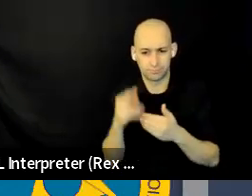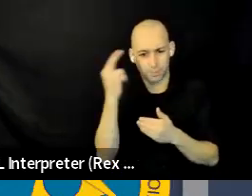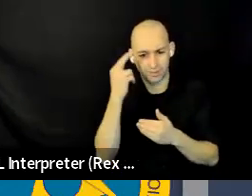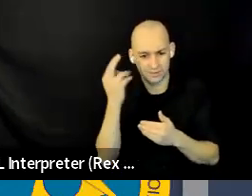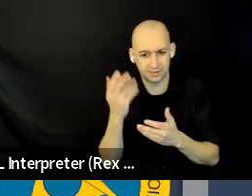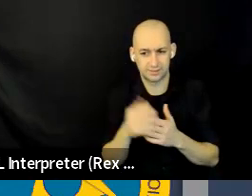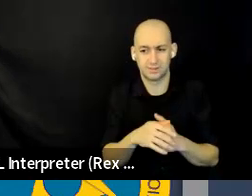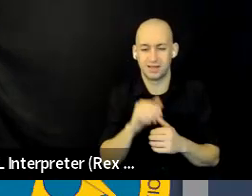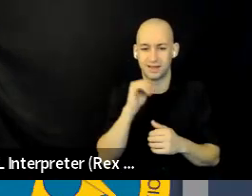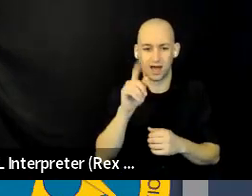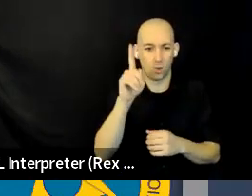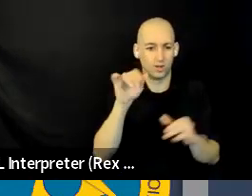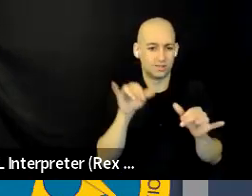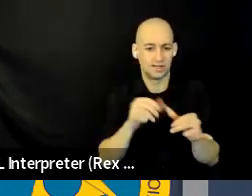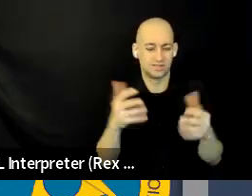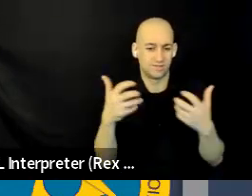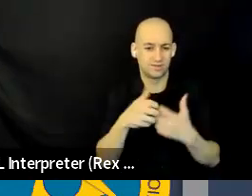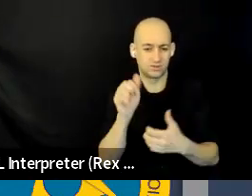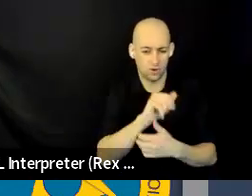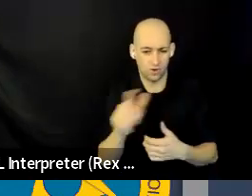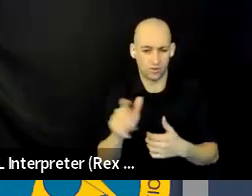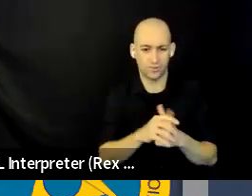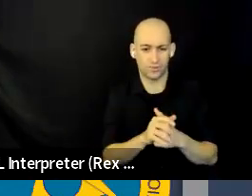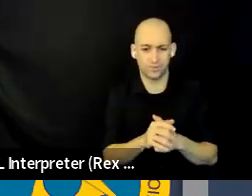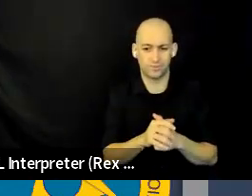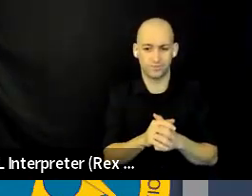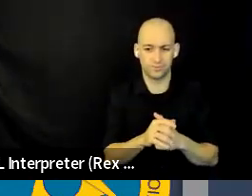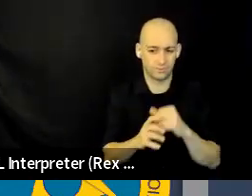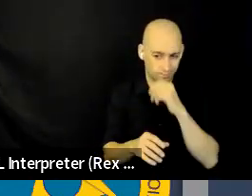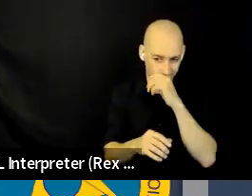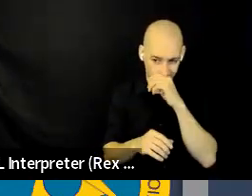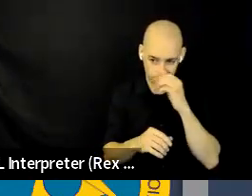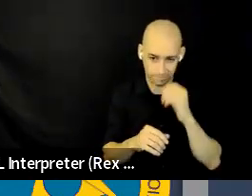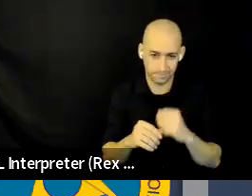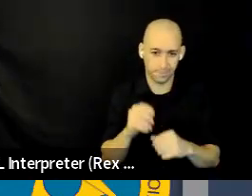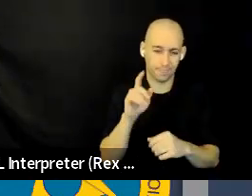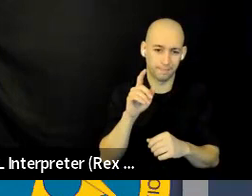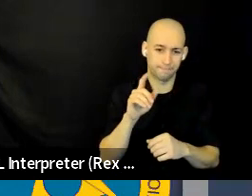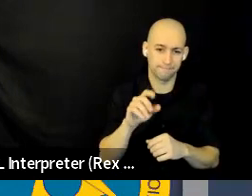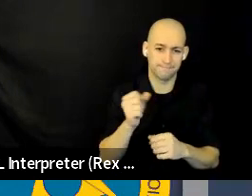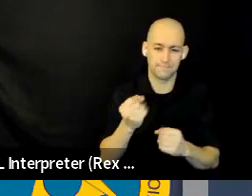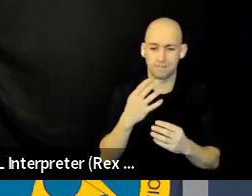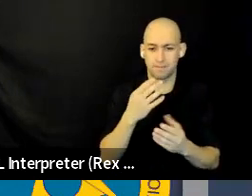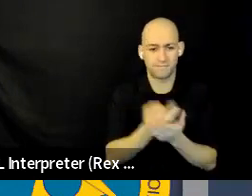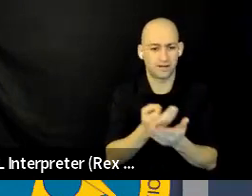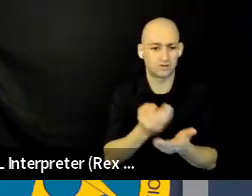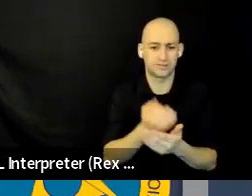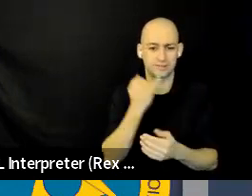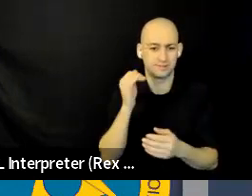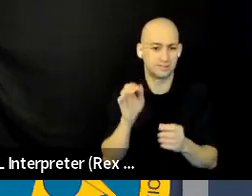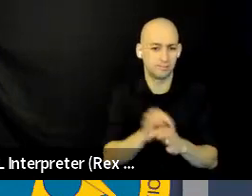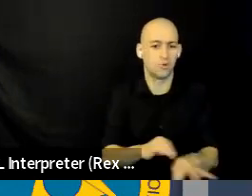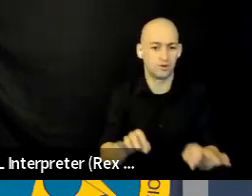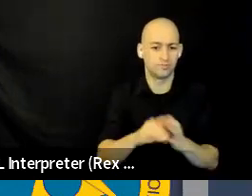issue. Context and specific project analysis and attributes are key to determining a project's impacts. That is why this CAPTI